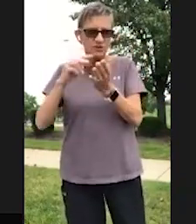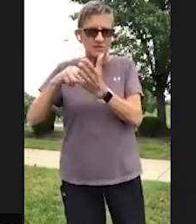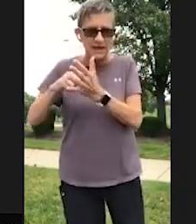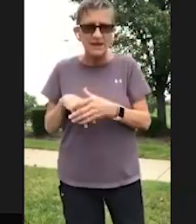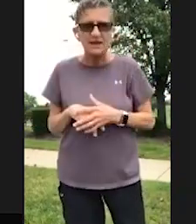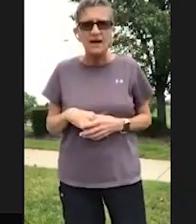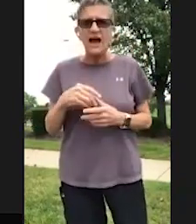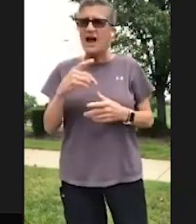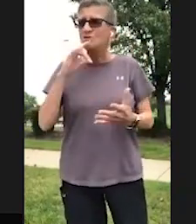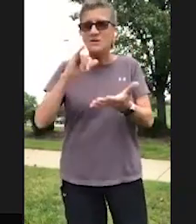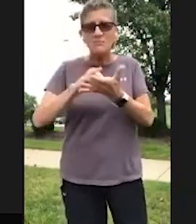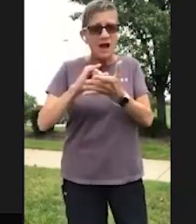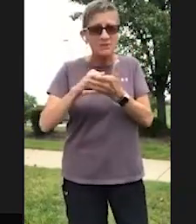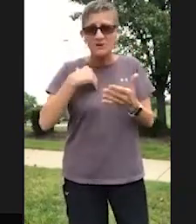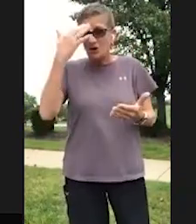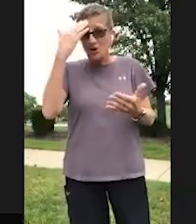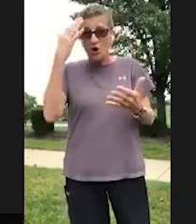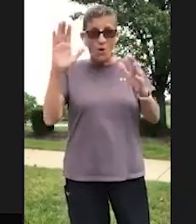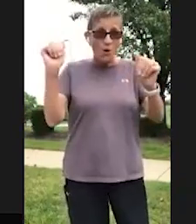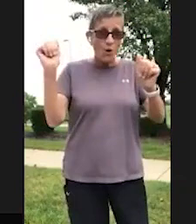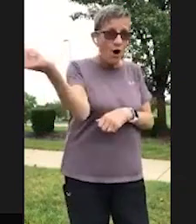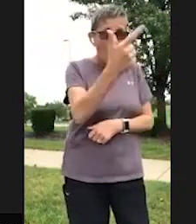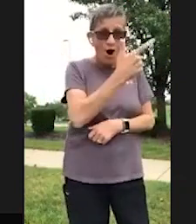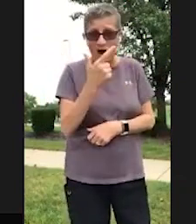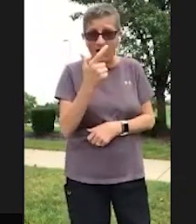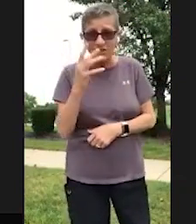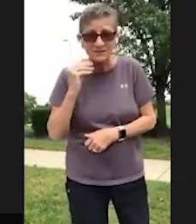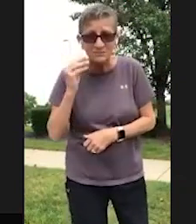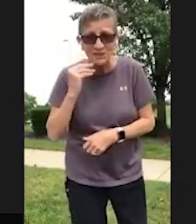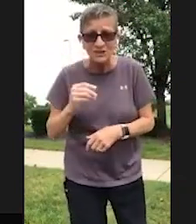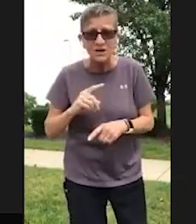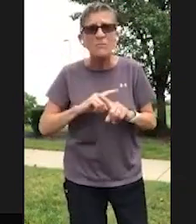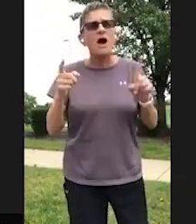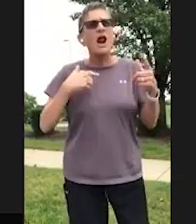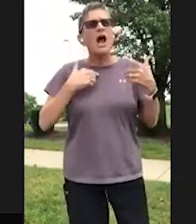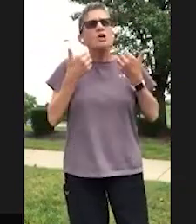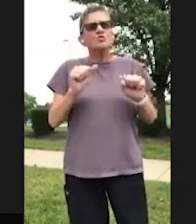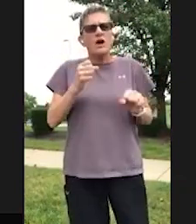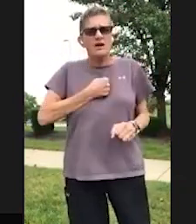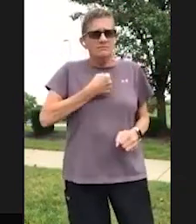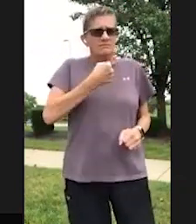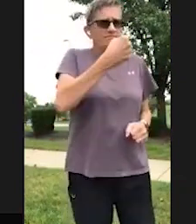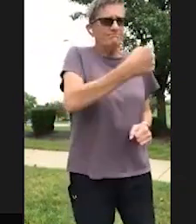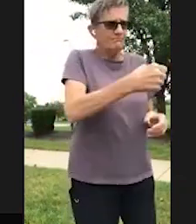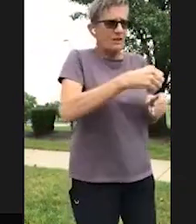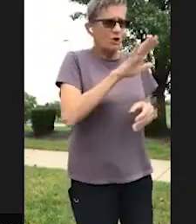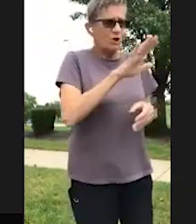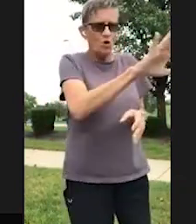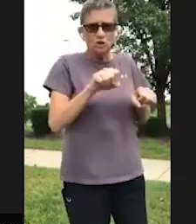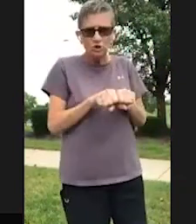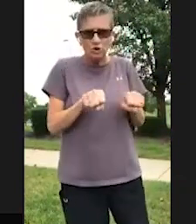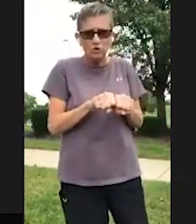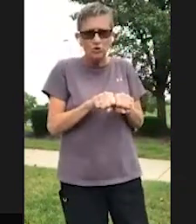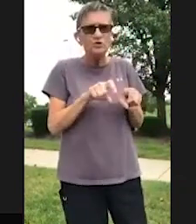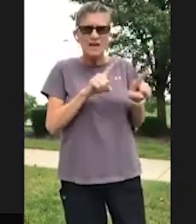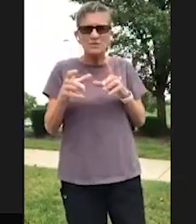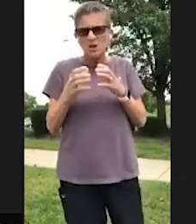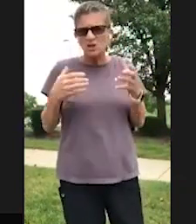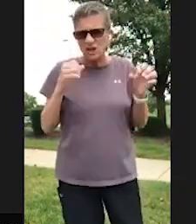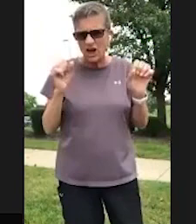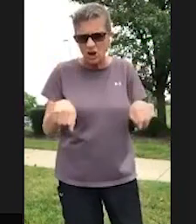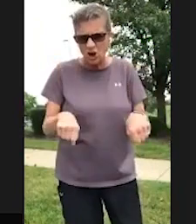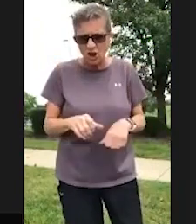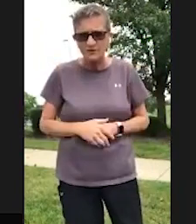me to know all of their lived experiences, but I tried to put myself in the student's shoes as well as I could. As a